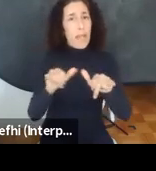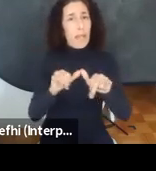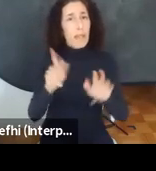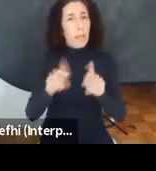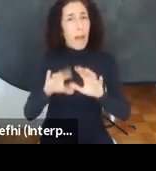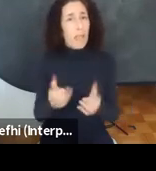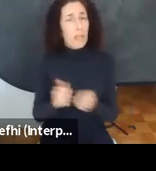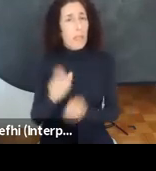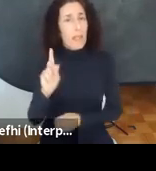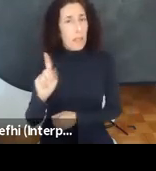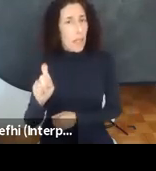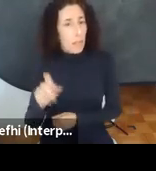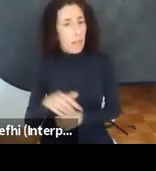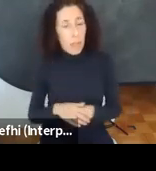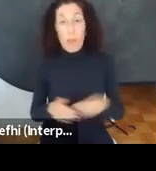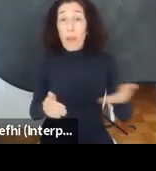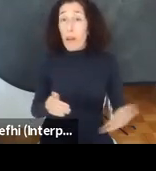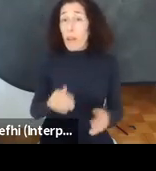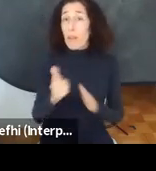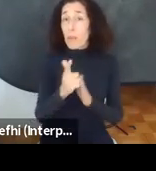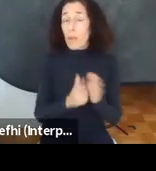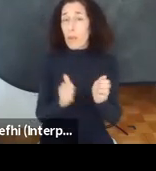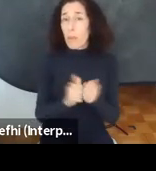have disabilities shouldn't be seen as a